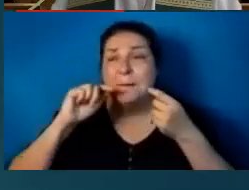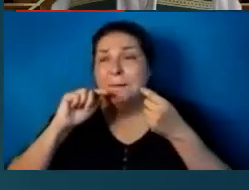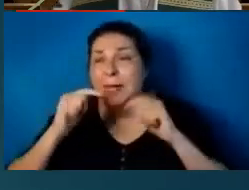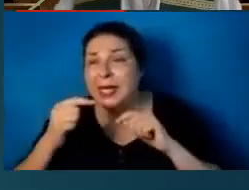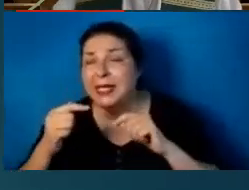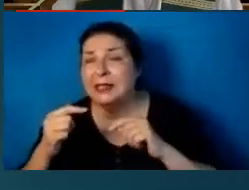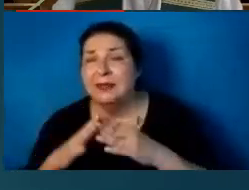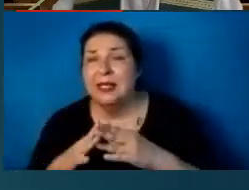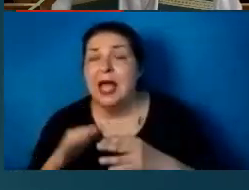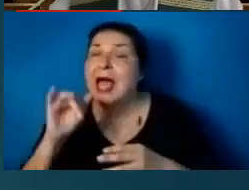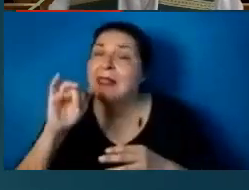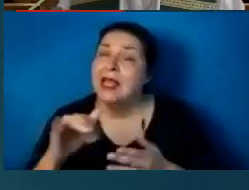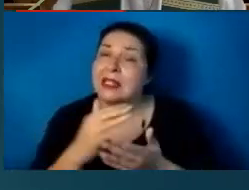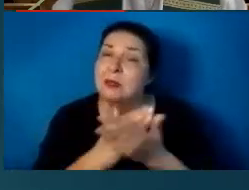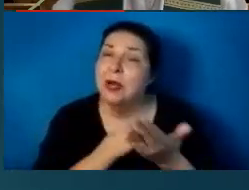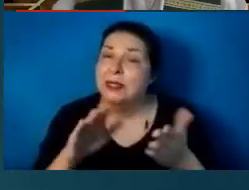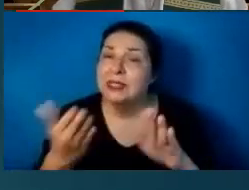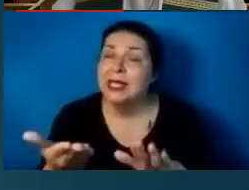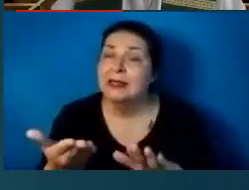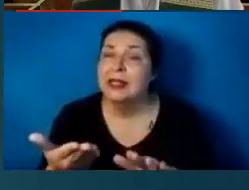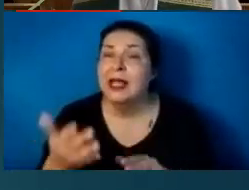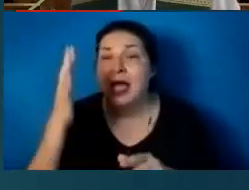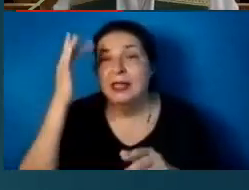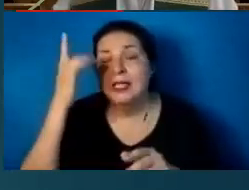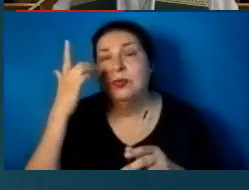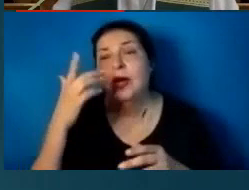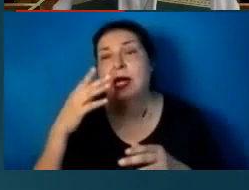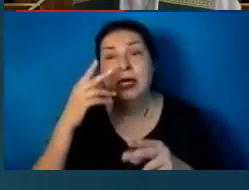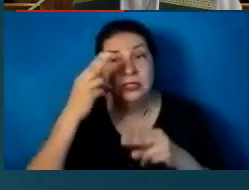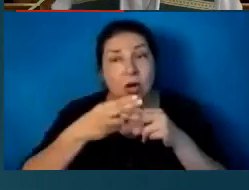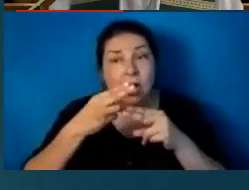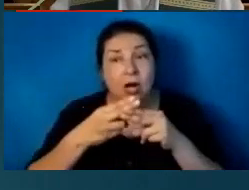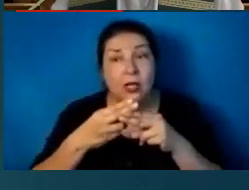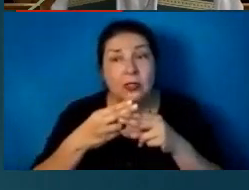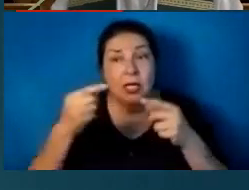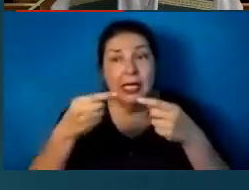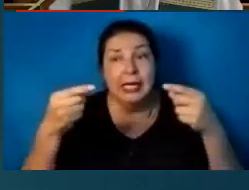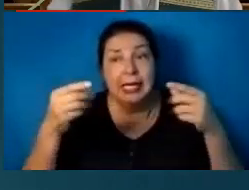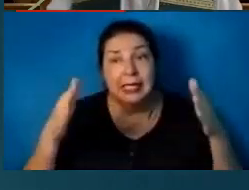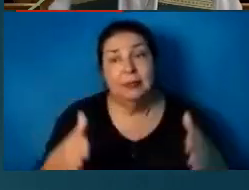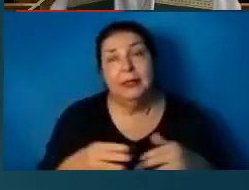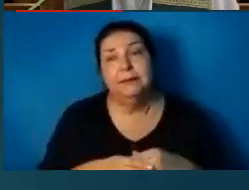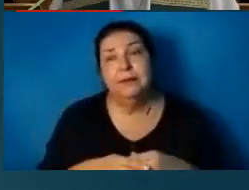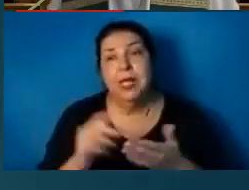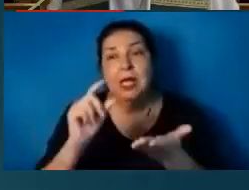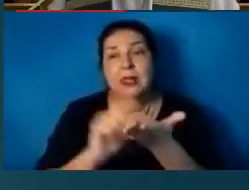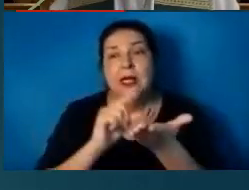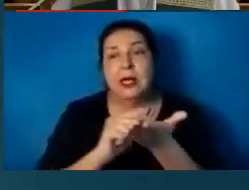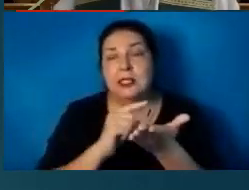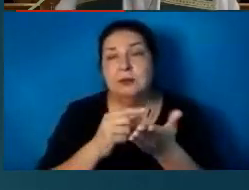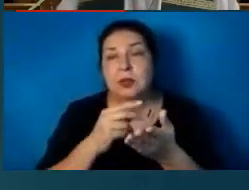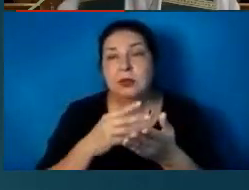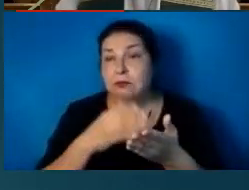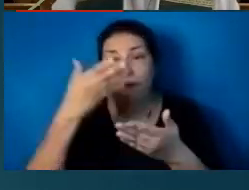of death. And that is rightly why it's called an enemy. The gospel puts an end to all